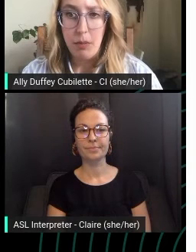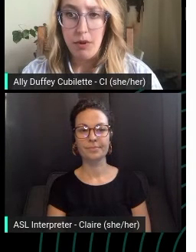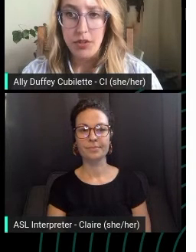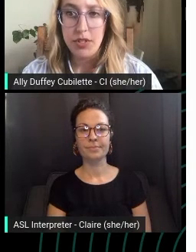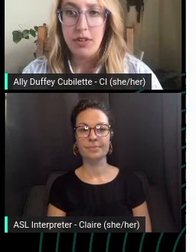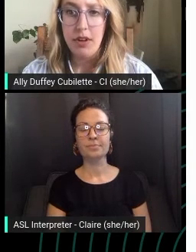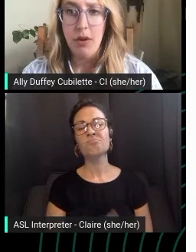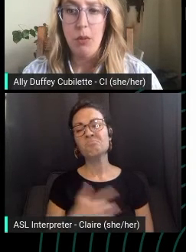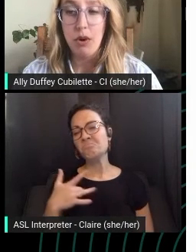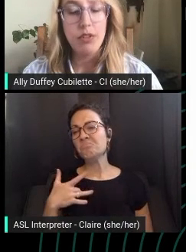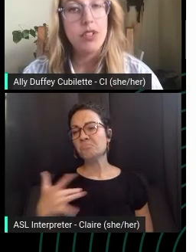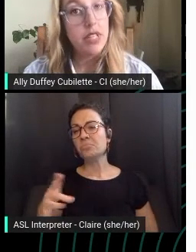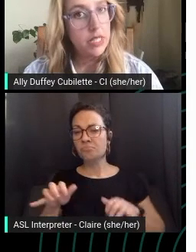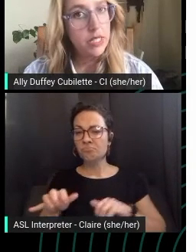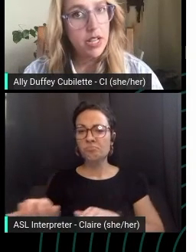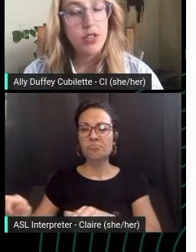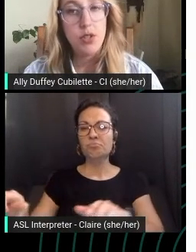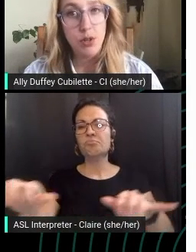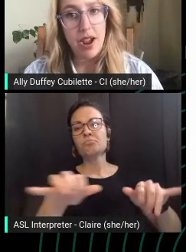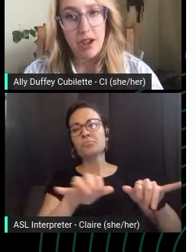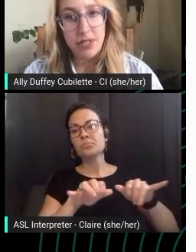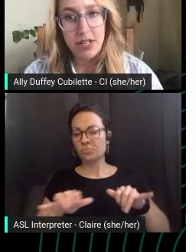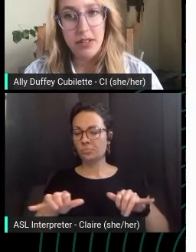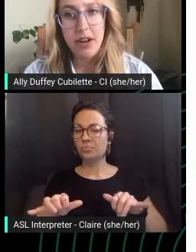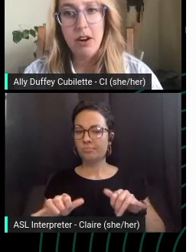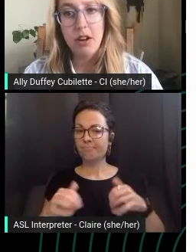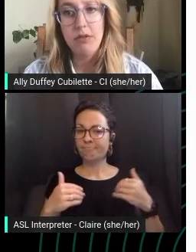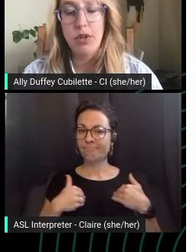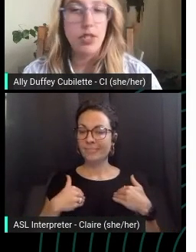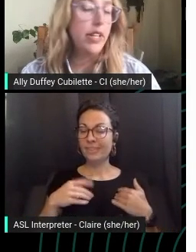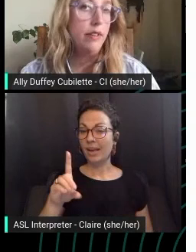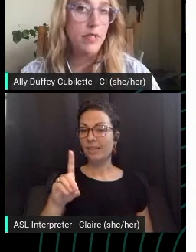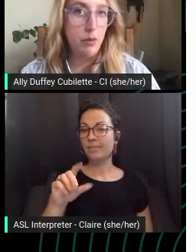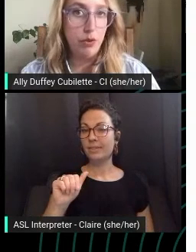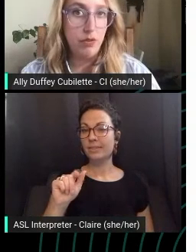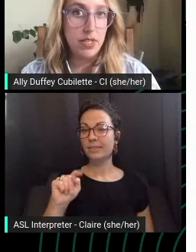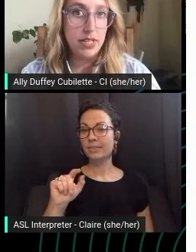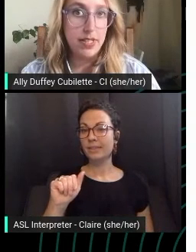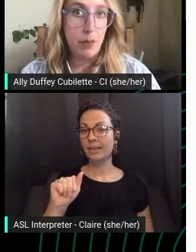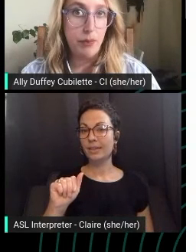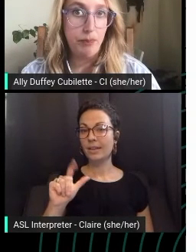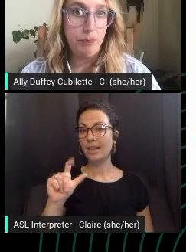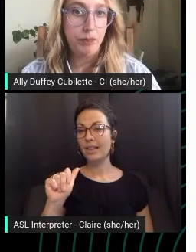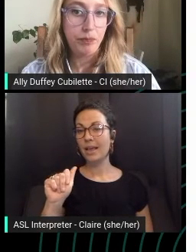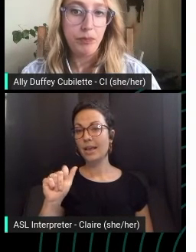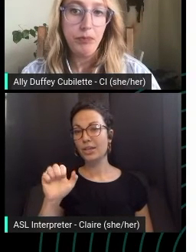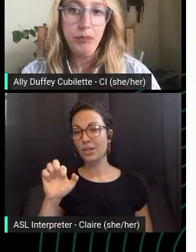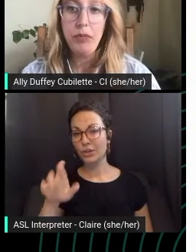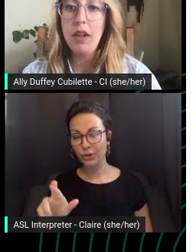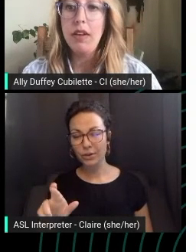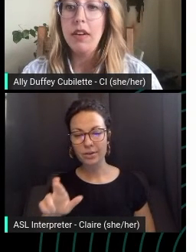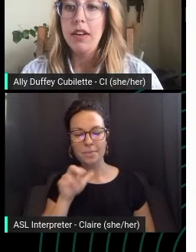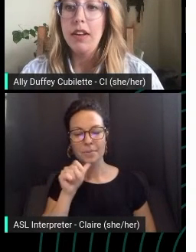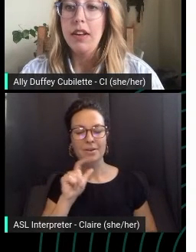in the e-commerce world these days to have a data layer, unfortunately, I've seen both of these things happen.